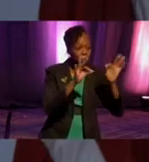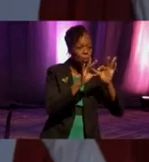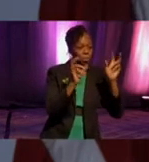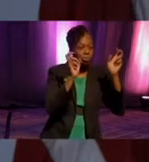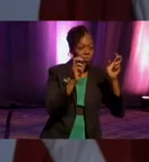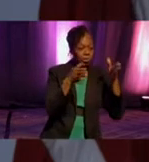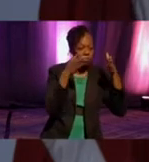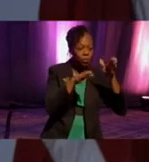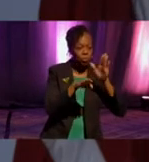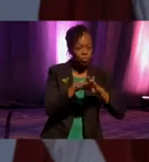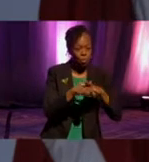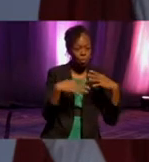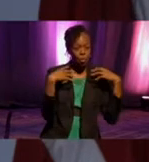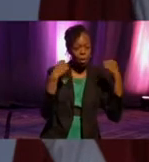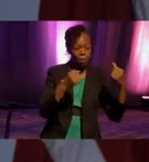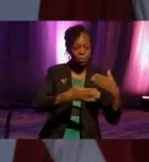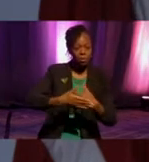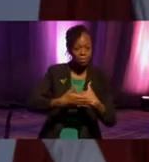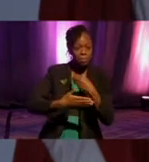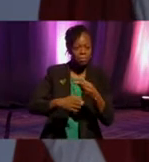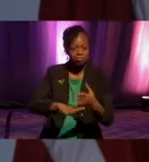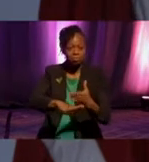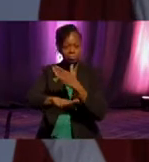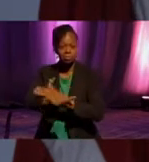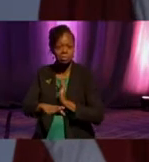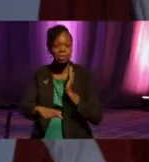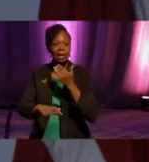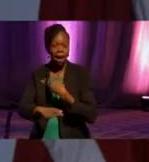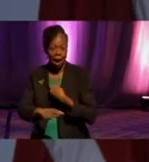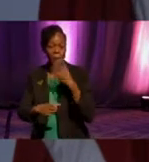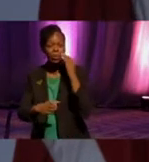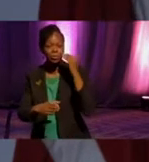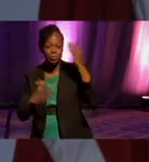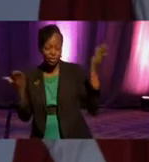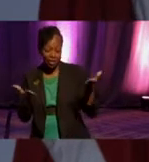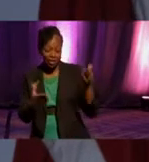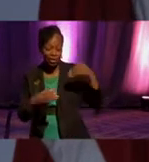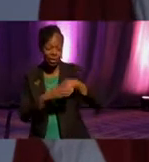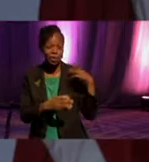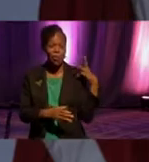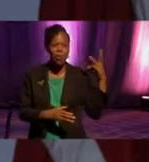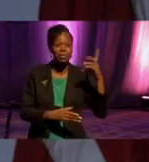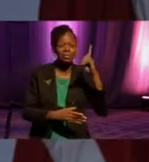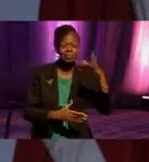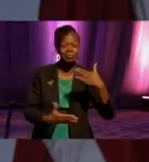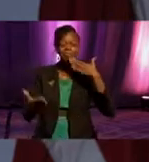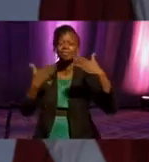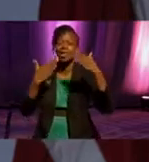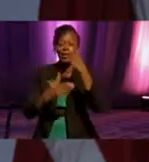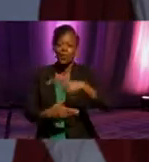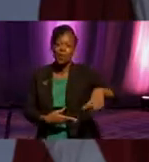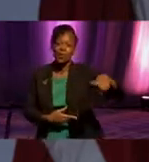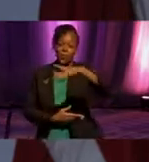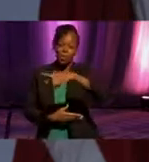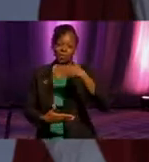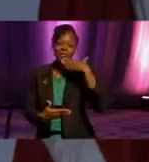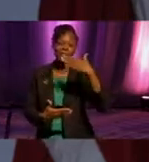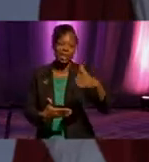babies and improving our experience in Washington, D.C. Thank you, everybody.